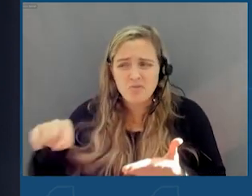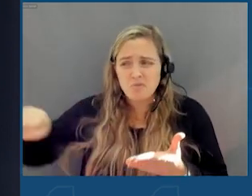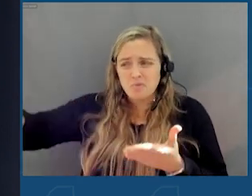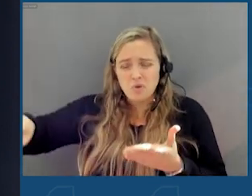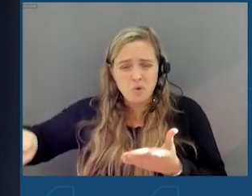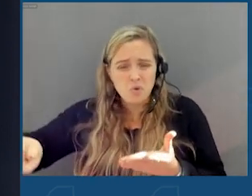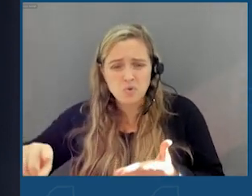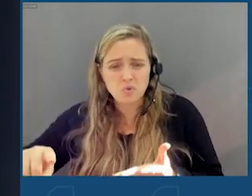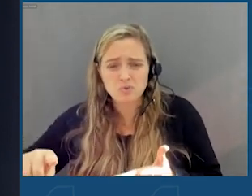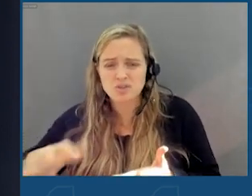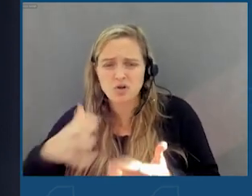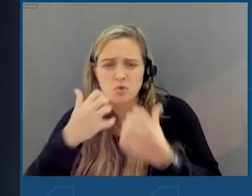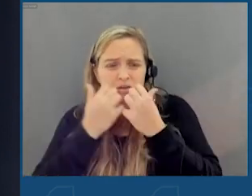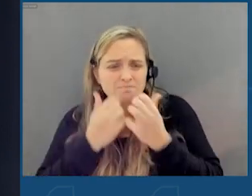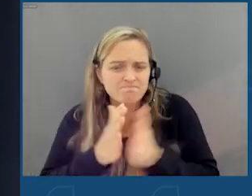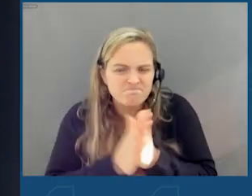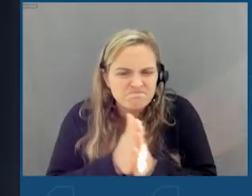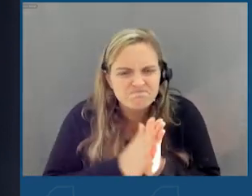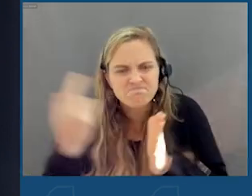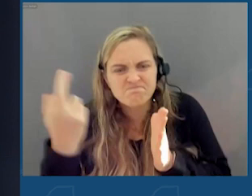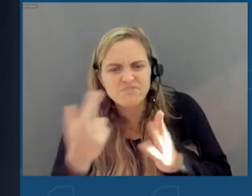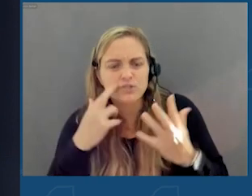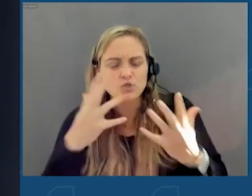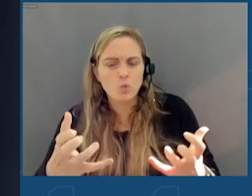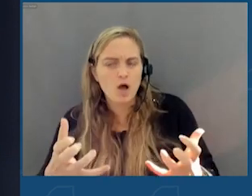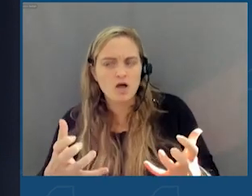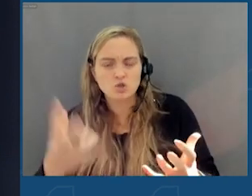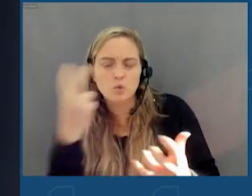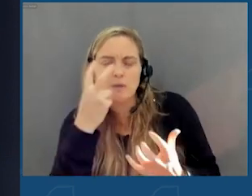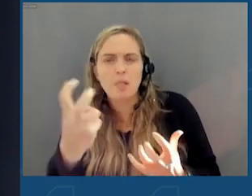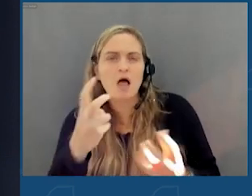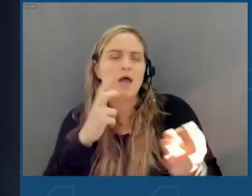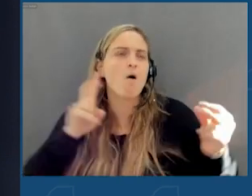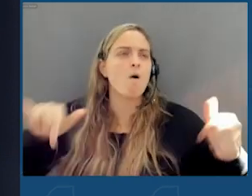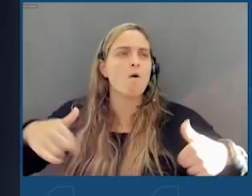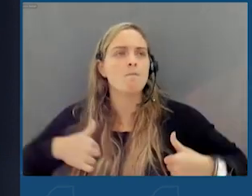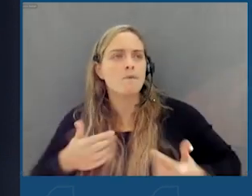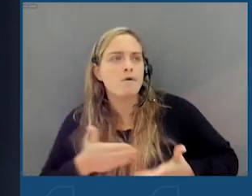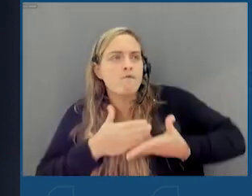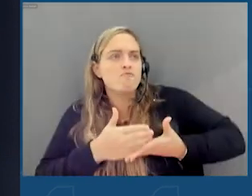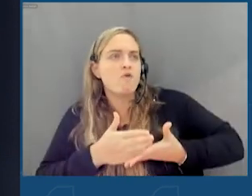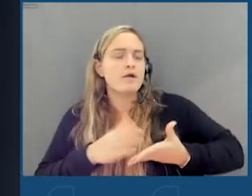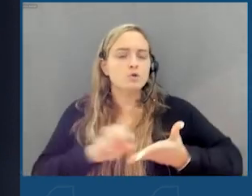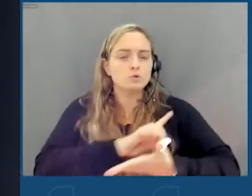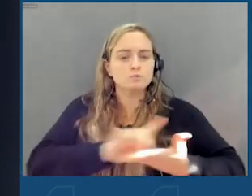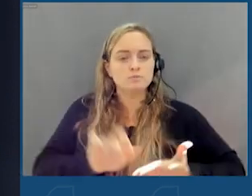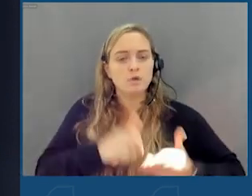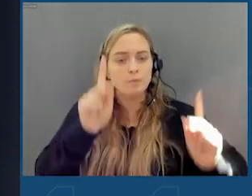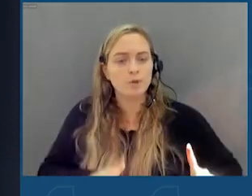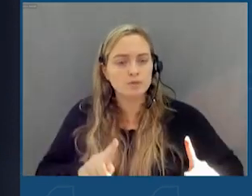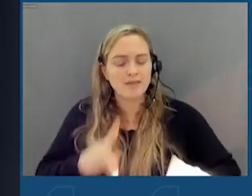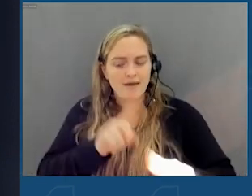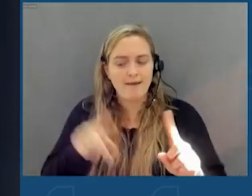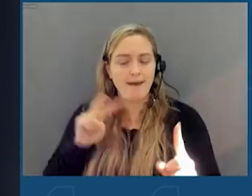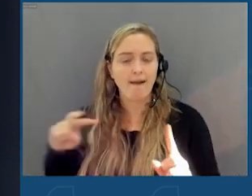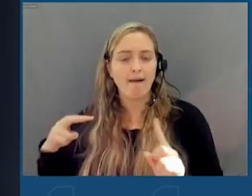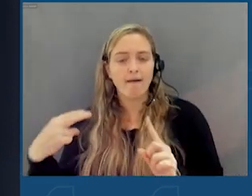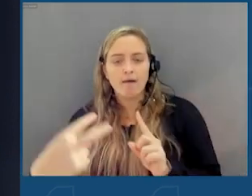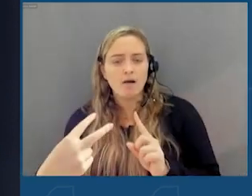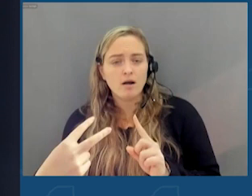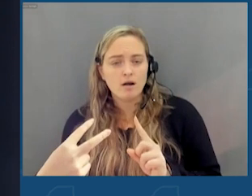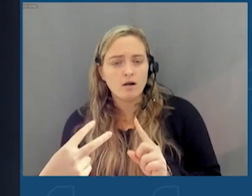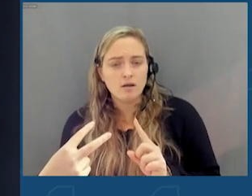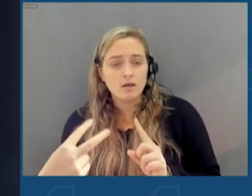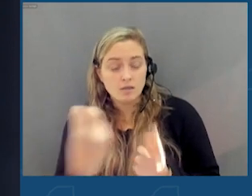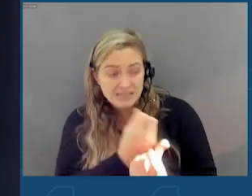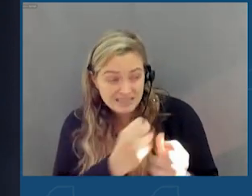our beliefs devolve into a blind righteousness that cannot see differing viewpoints. And the